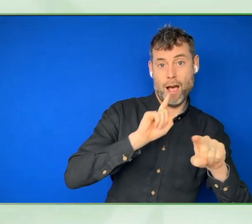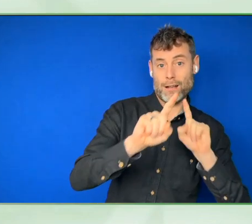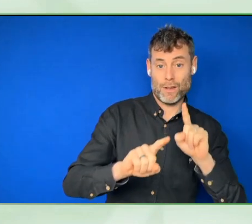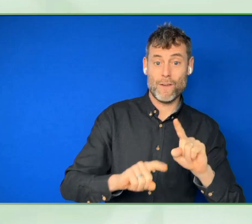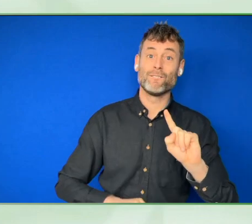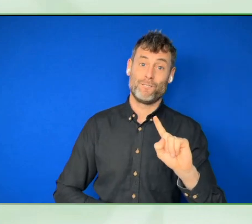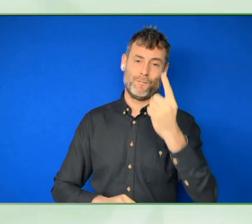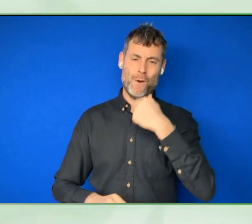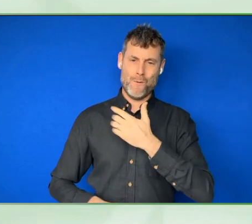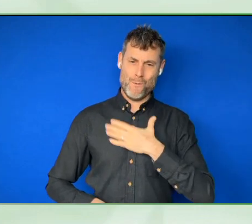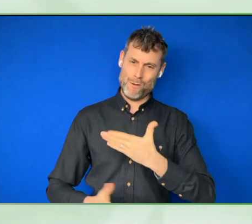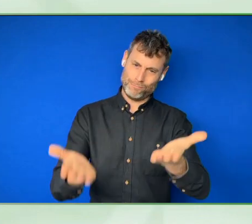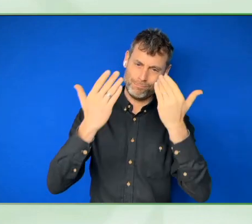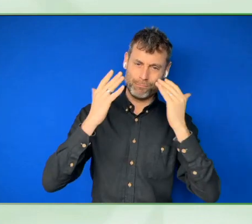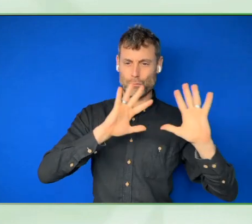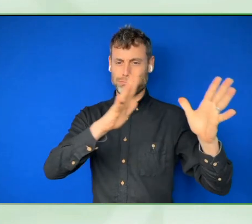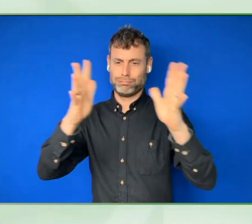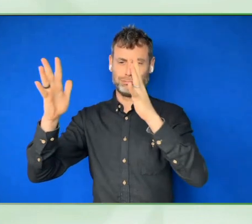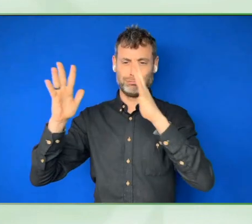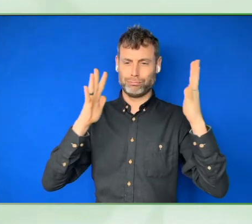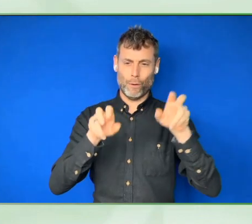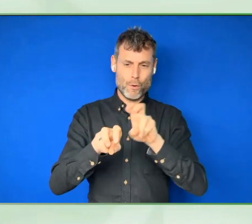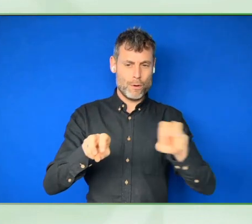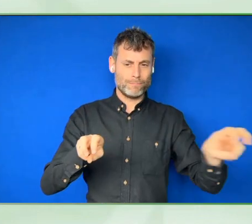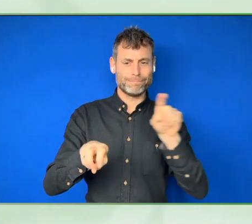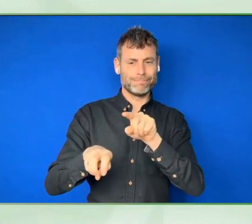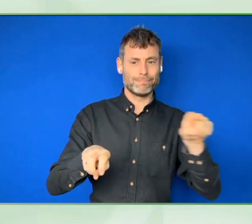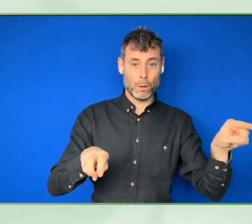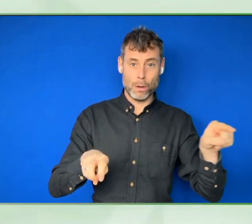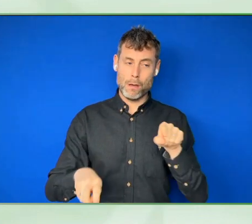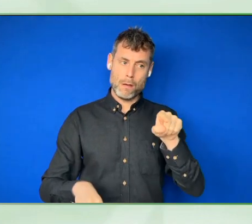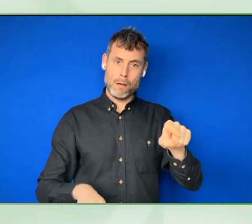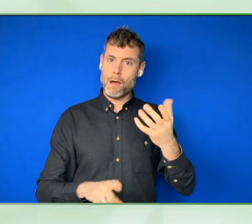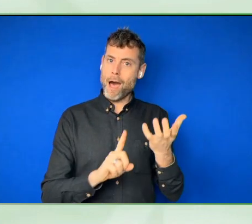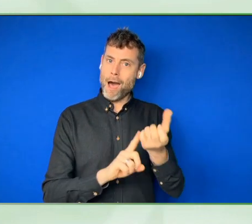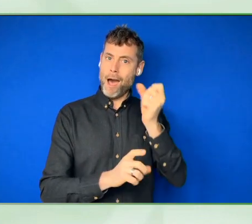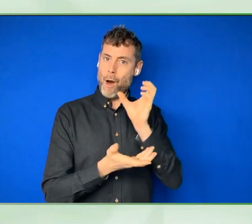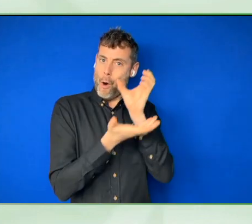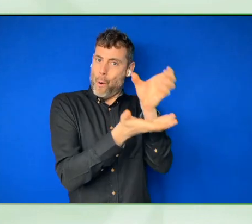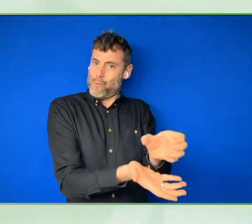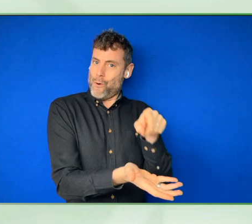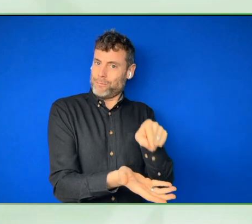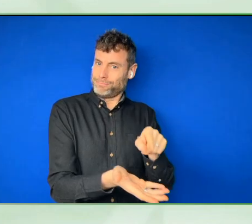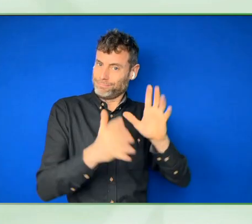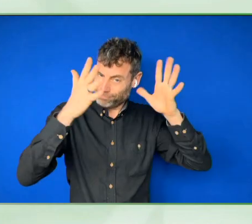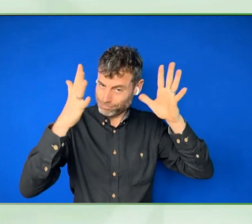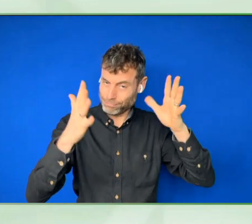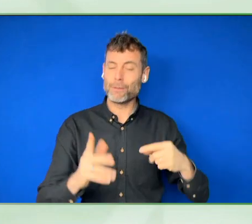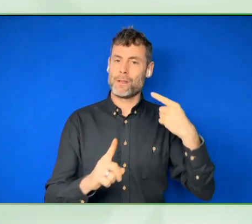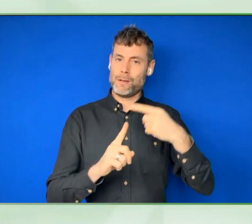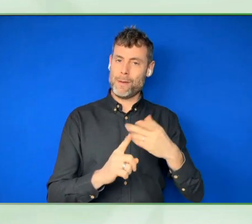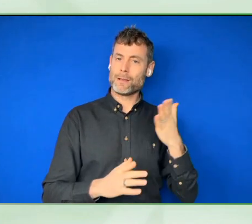for Farhana and Dr. Khan on the success of the award and also for what they're going to share with us now from Peak Vision. Thanks,